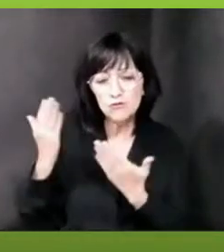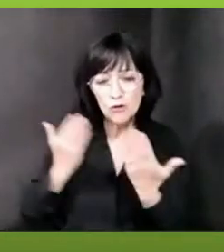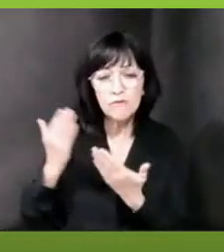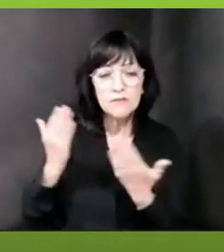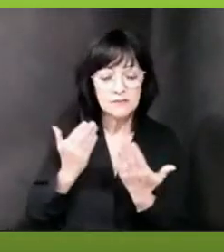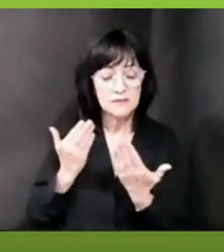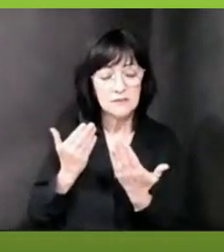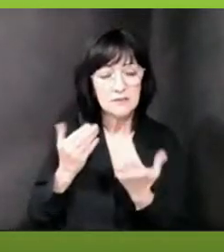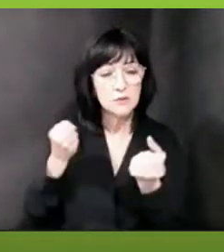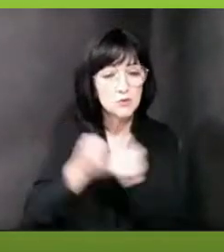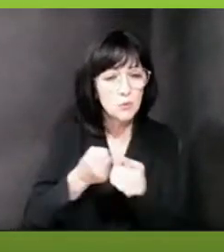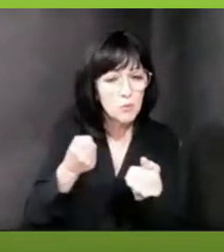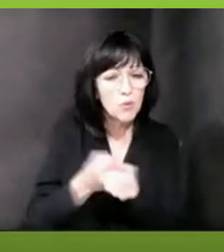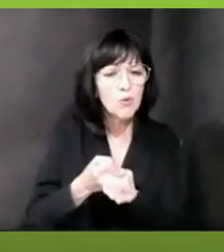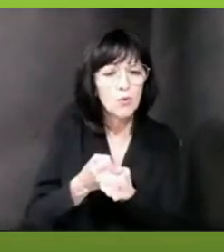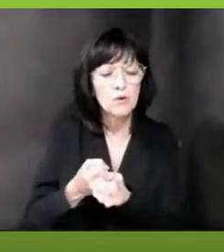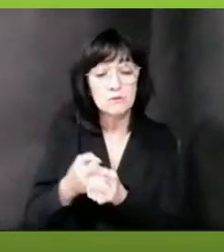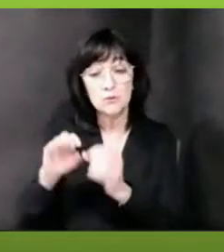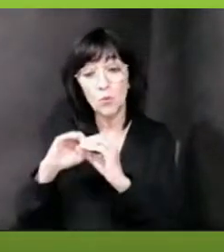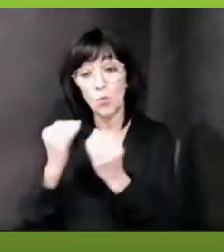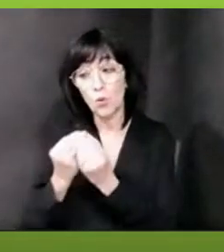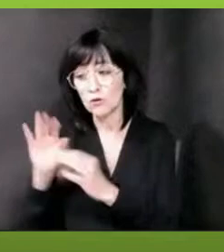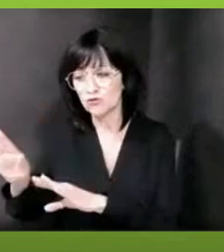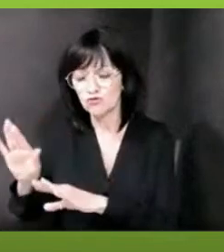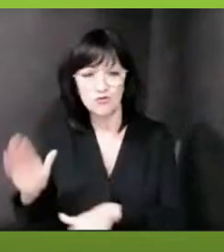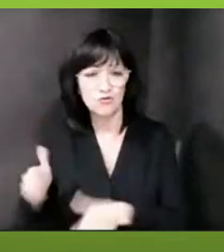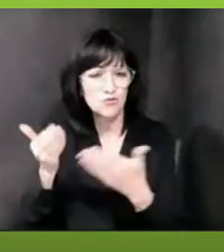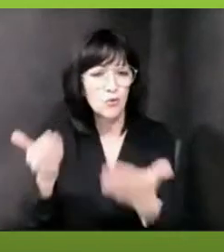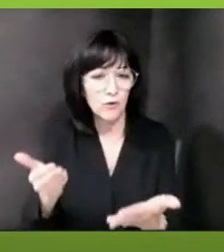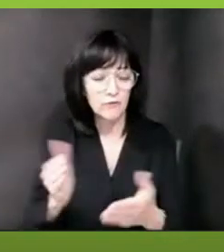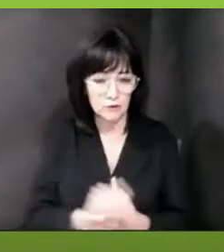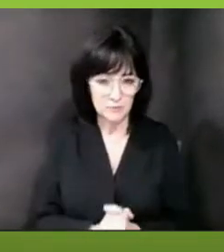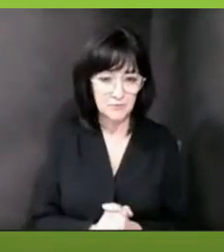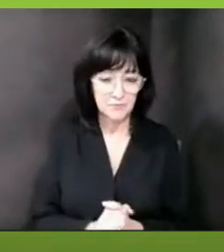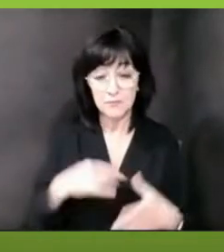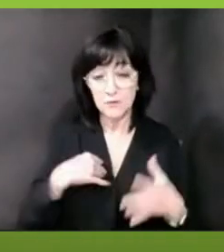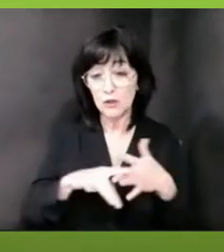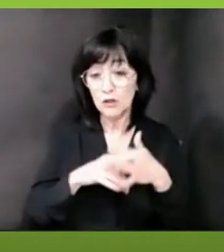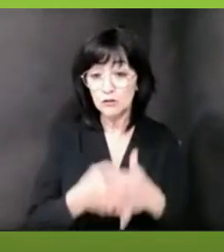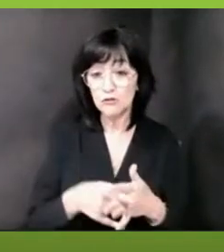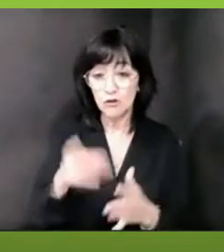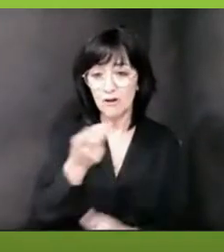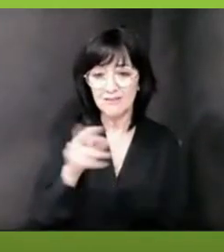organization offer. I'm going to start with Dr. Wolheader.